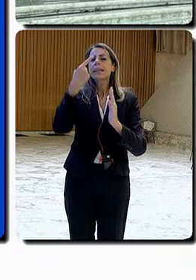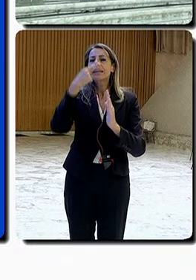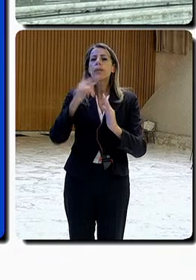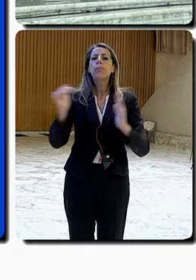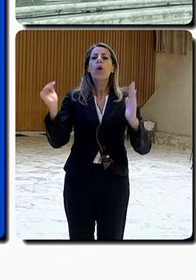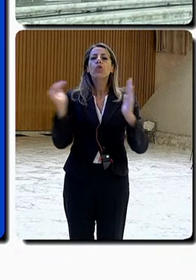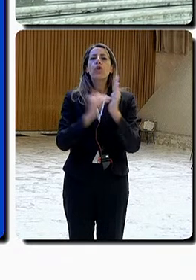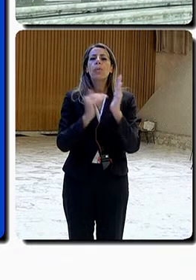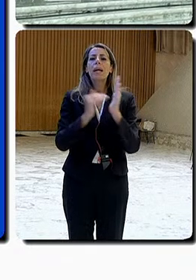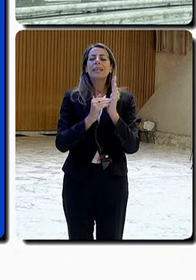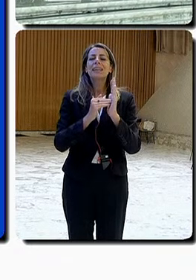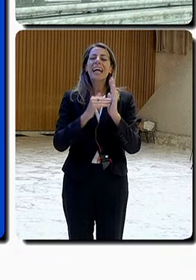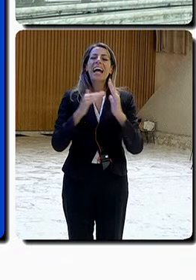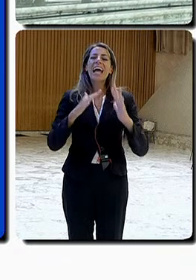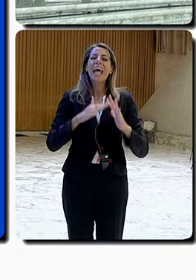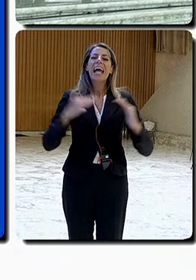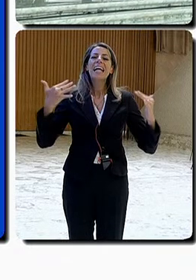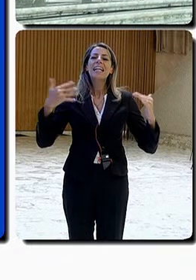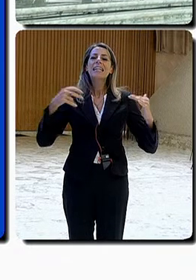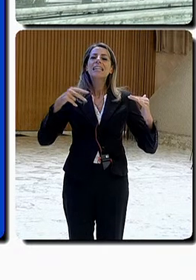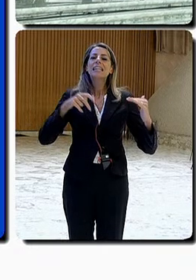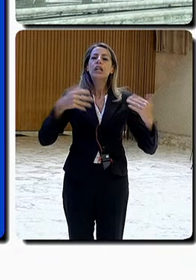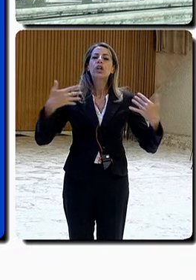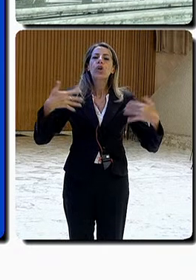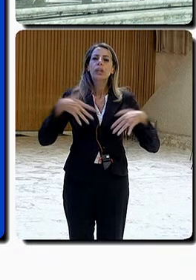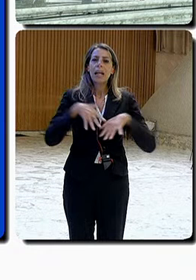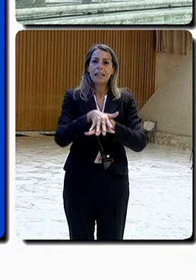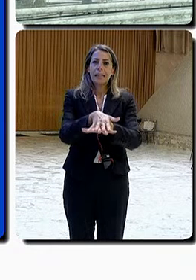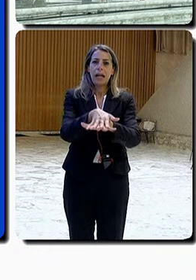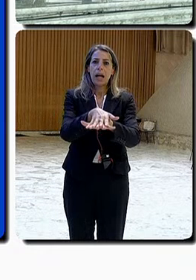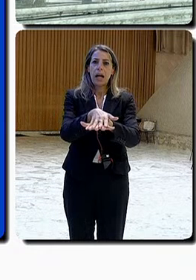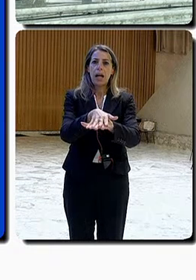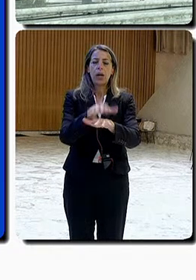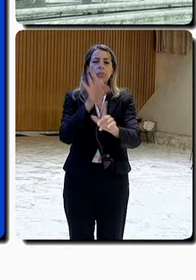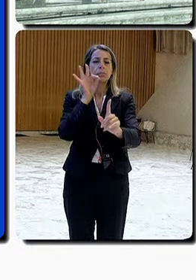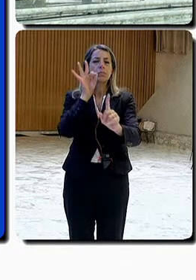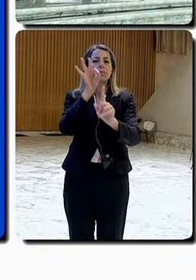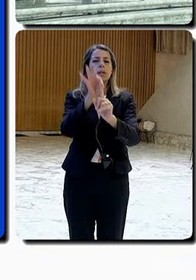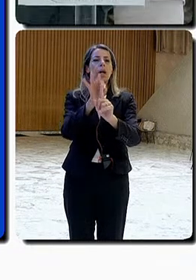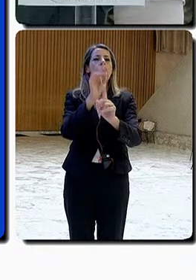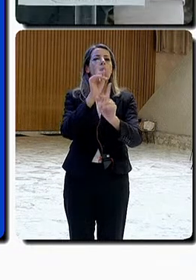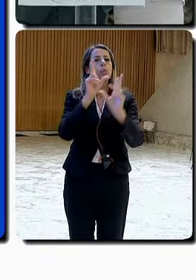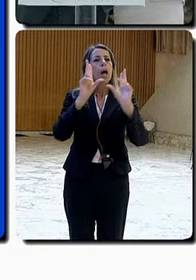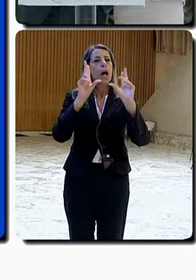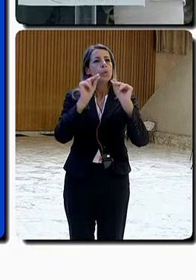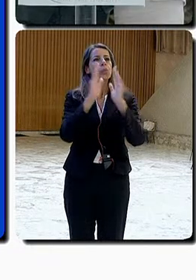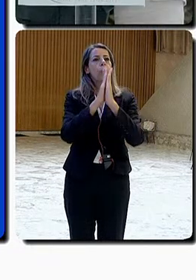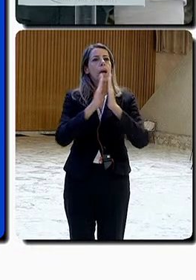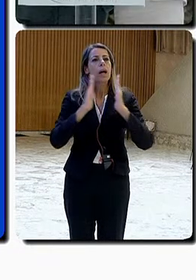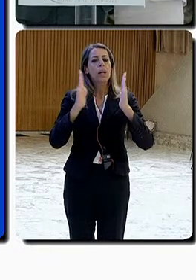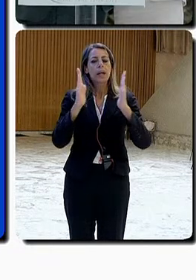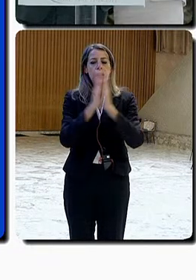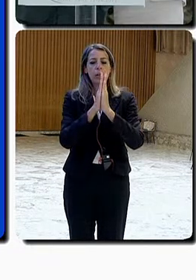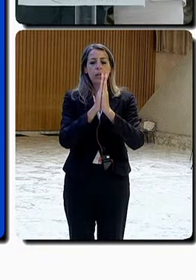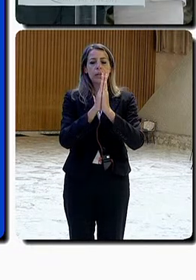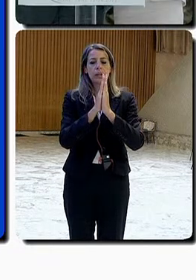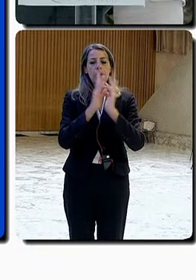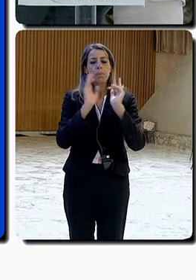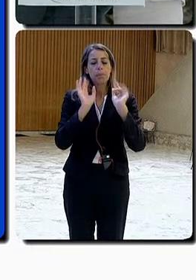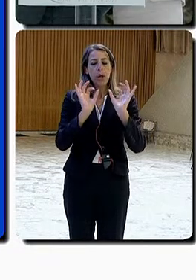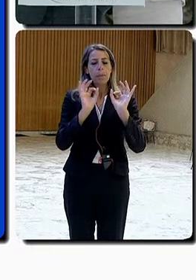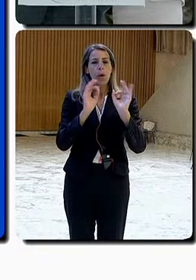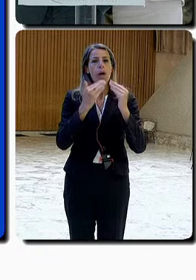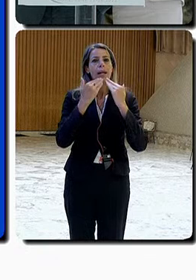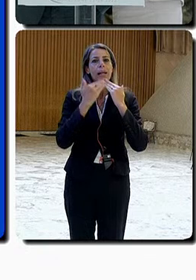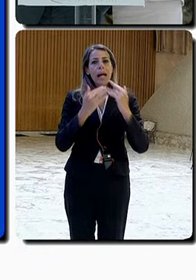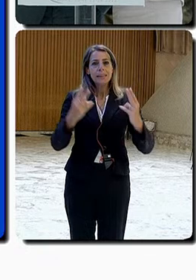There we go. The Domestic Church and Synodality, toward a new ecclesiology through the liturgy of domestic church life. And I promise it will only be half as